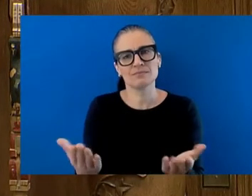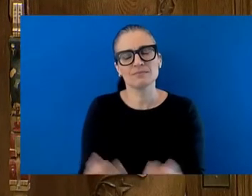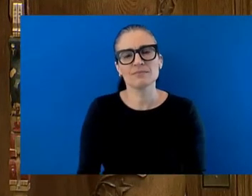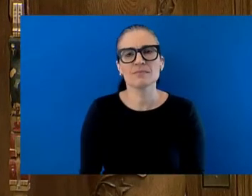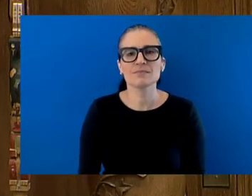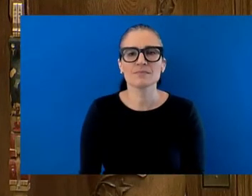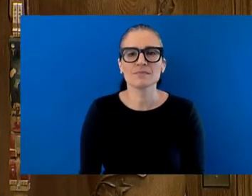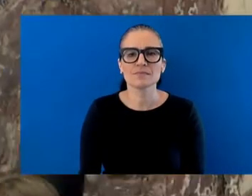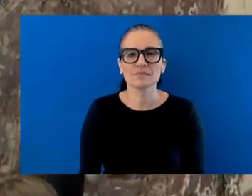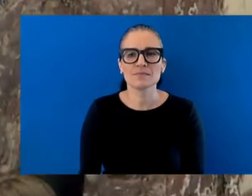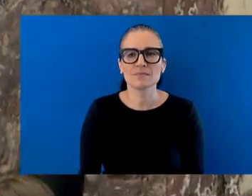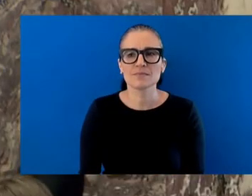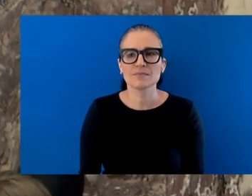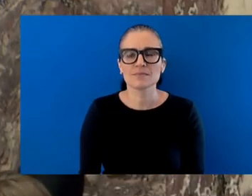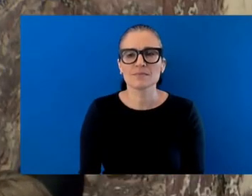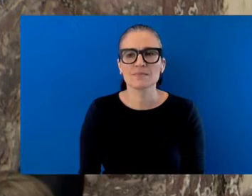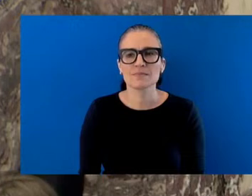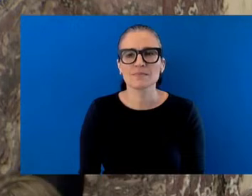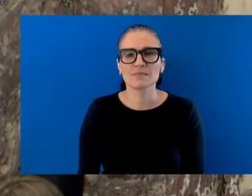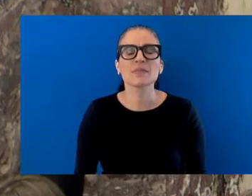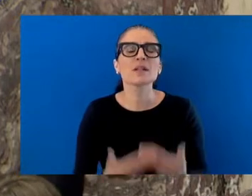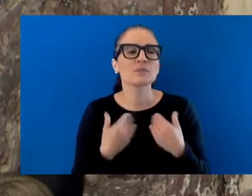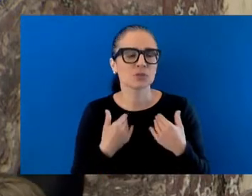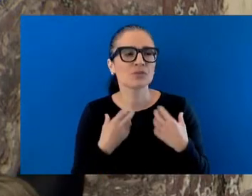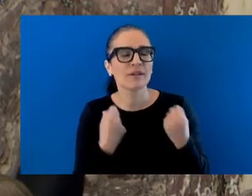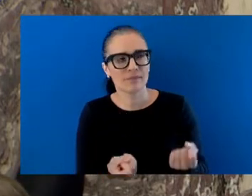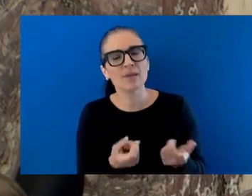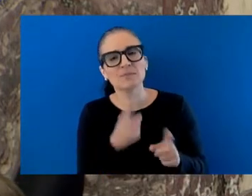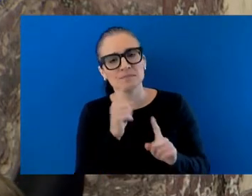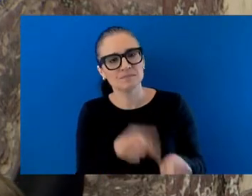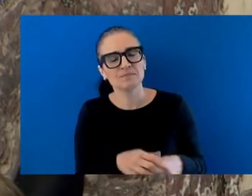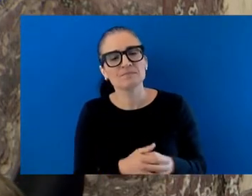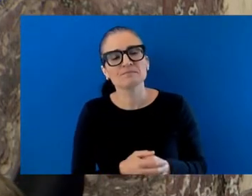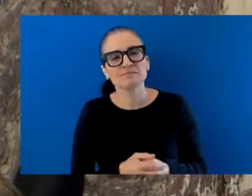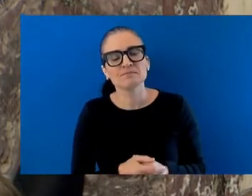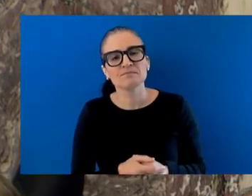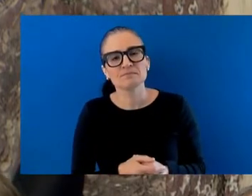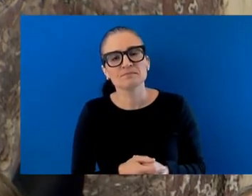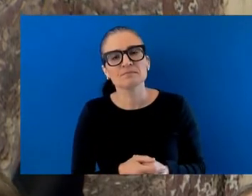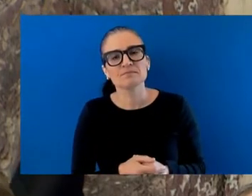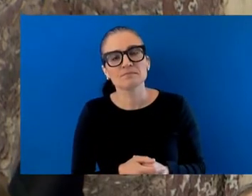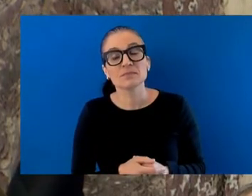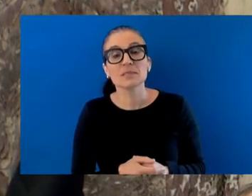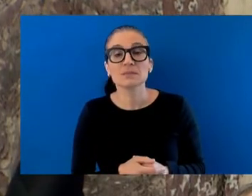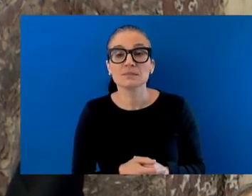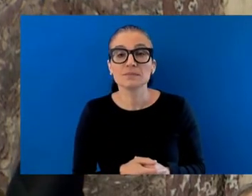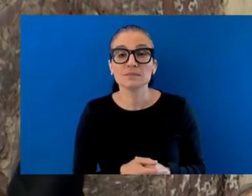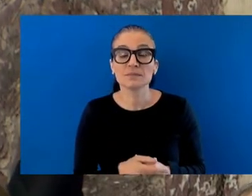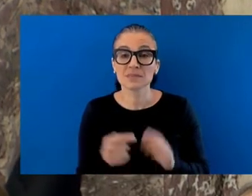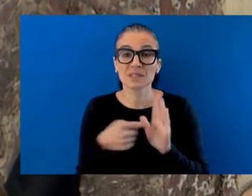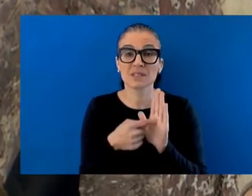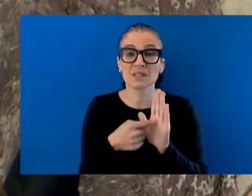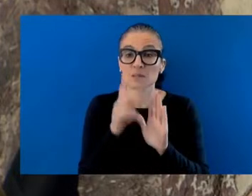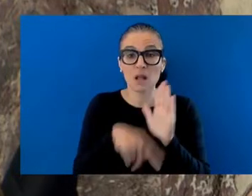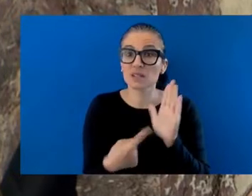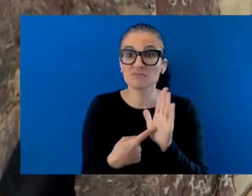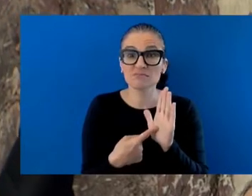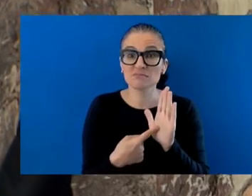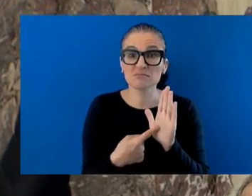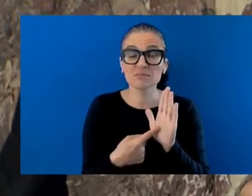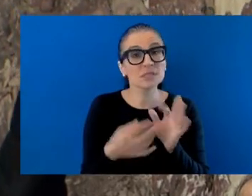Minister of Health. Well, Honourable Speaker, it's very straightforward. The policy is very straightforward. It's not allowed, period. Honourable